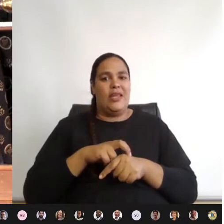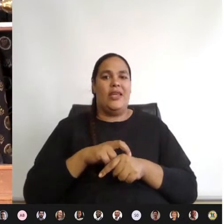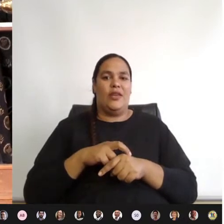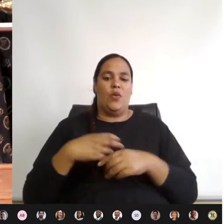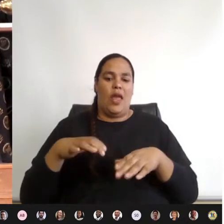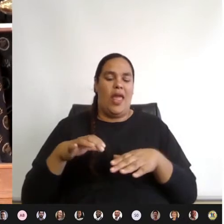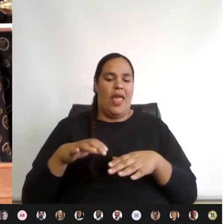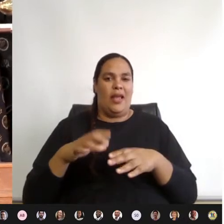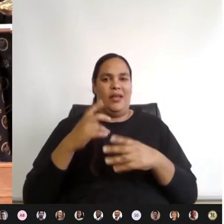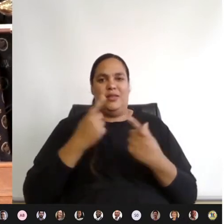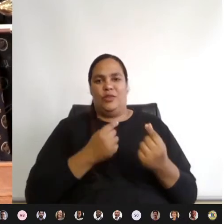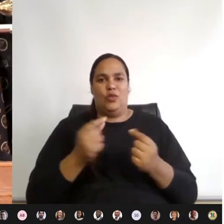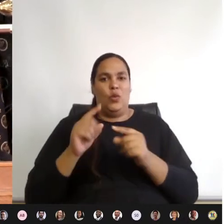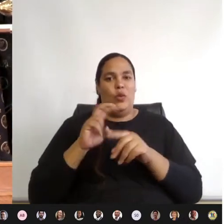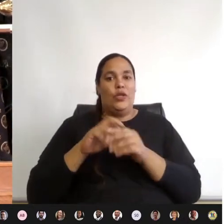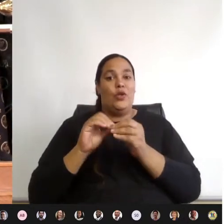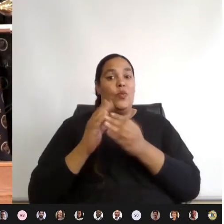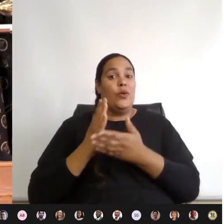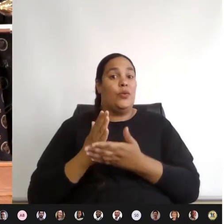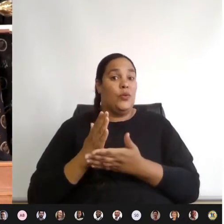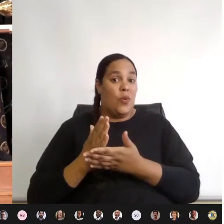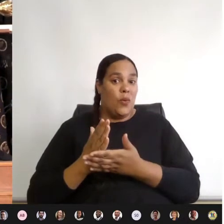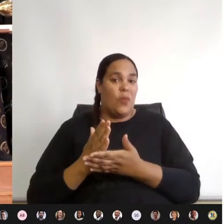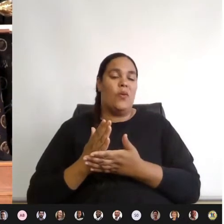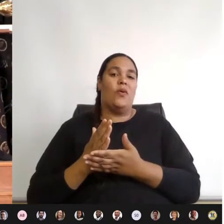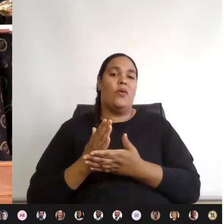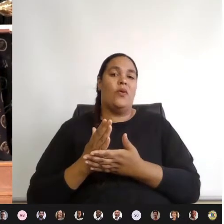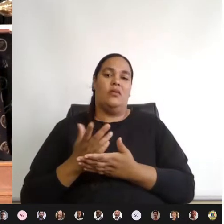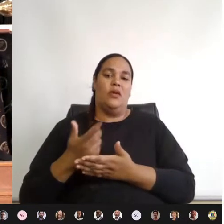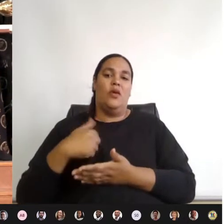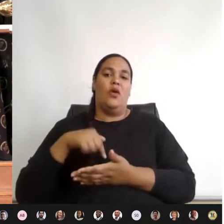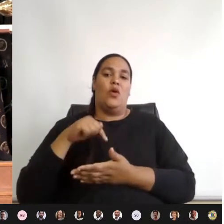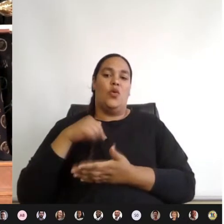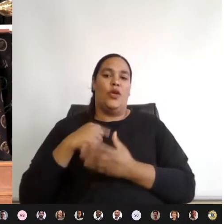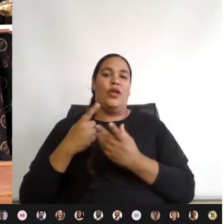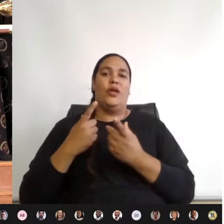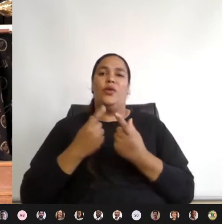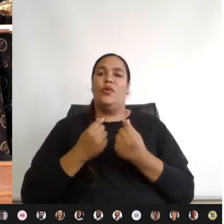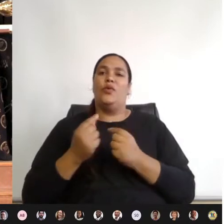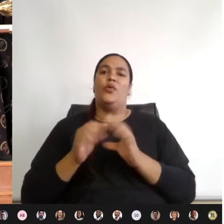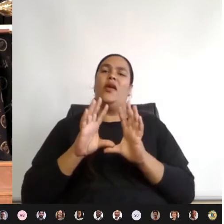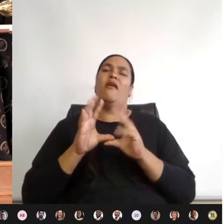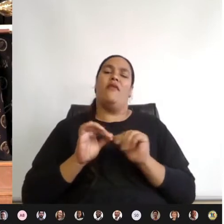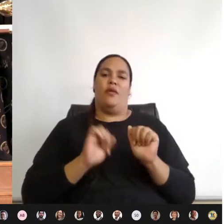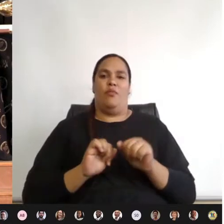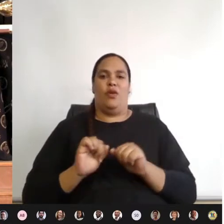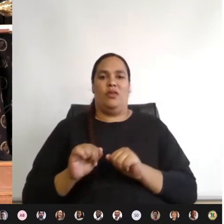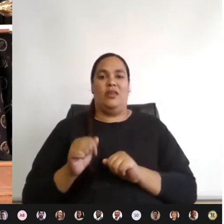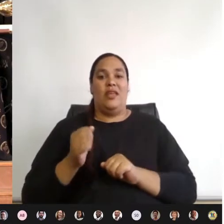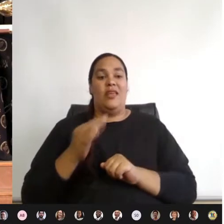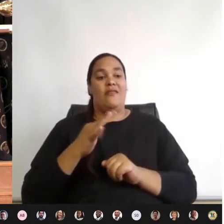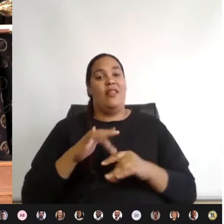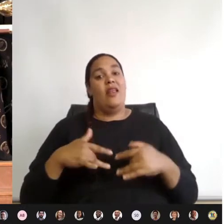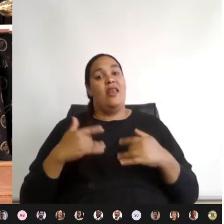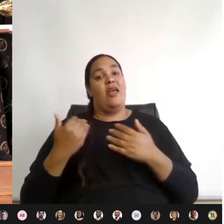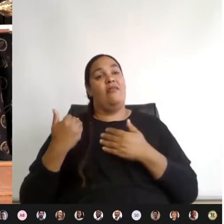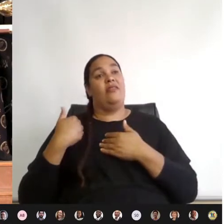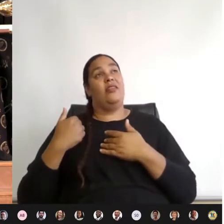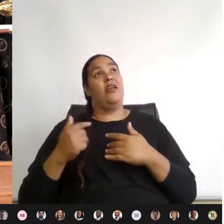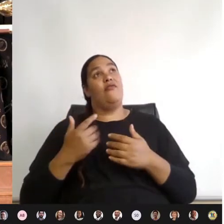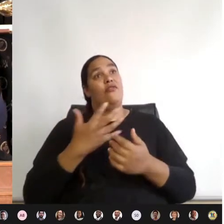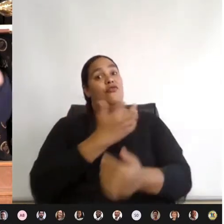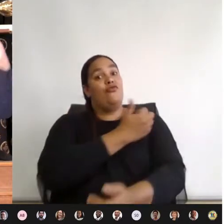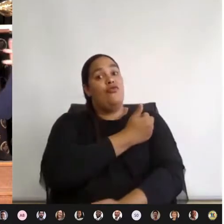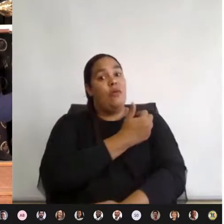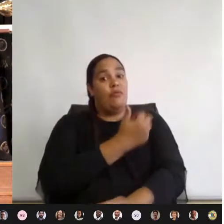vigor. We need to make sure that we do everything possible. If this is a life-saving drug, if this